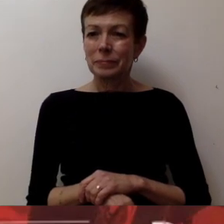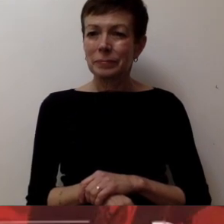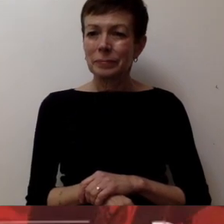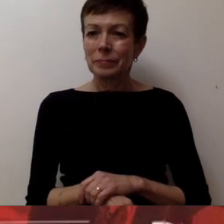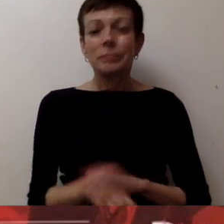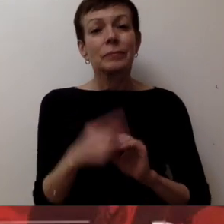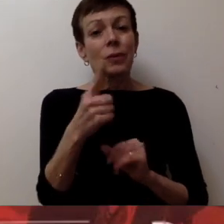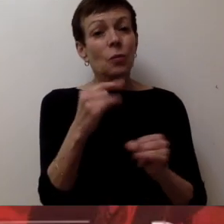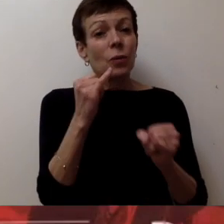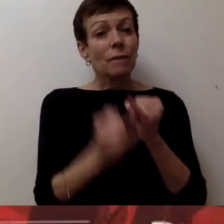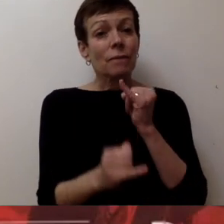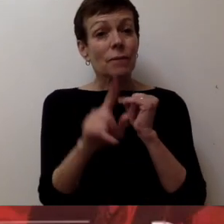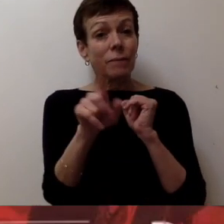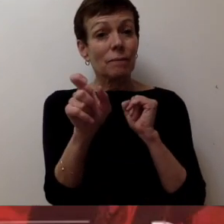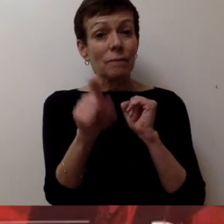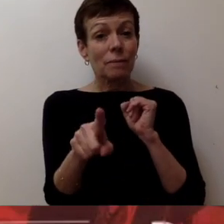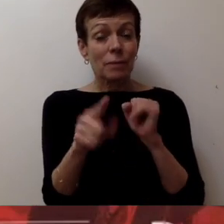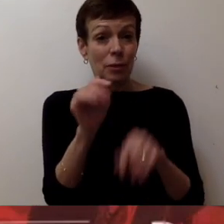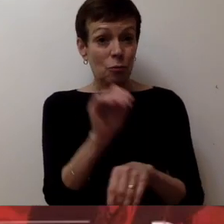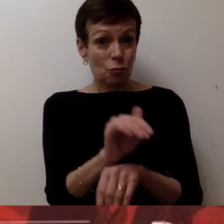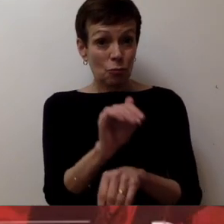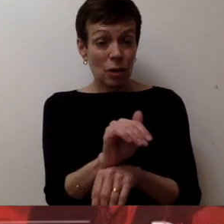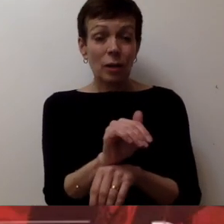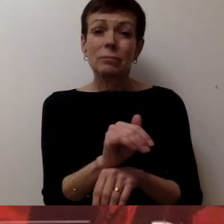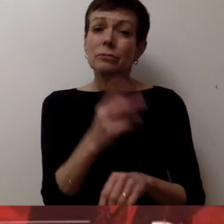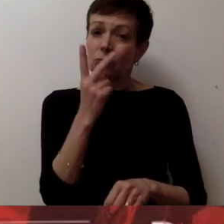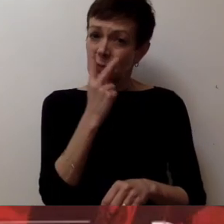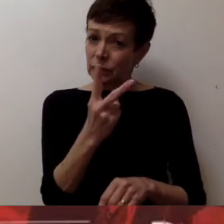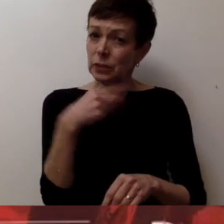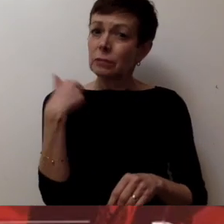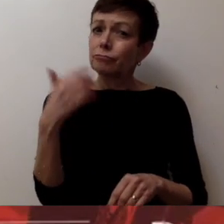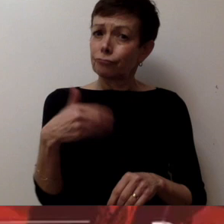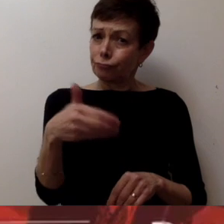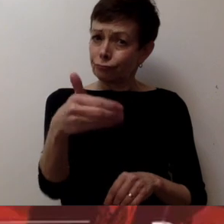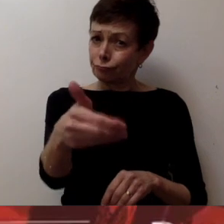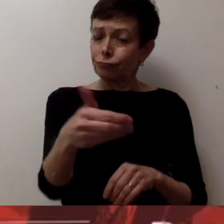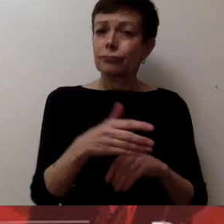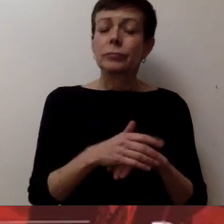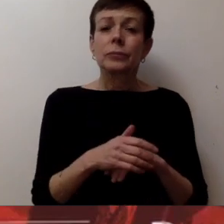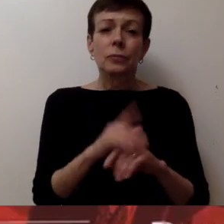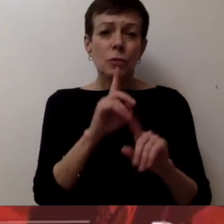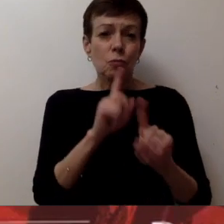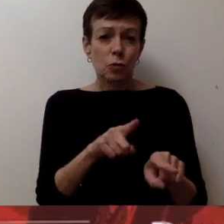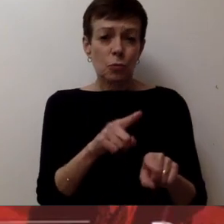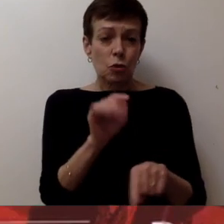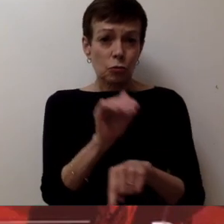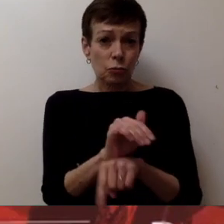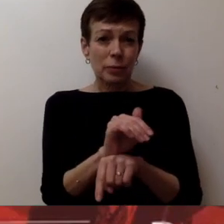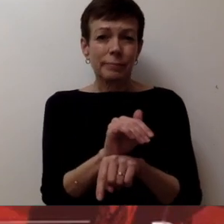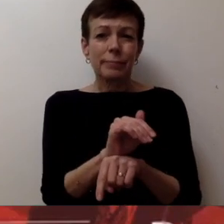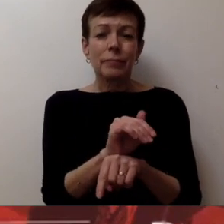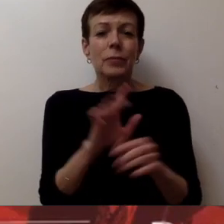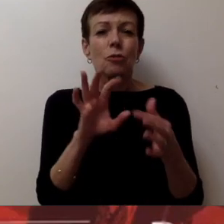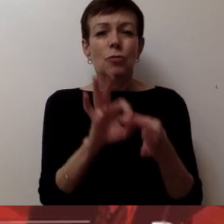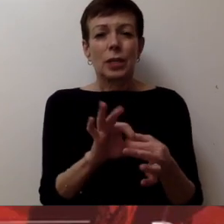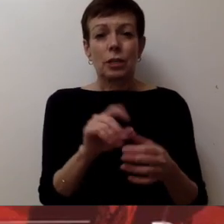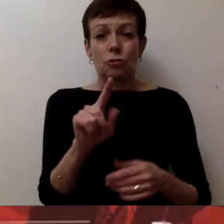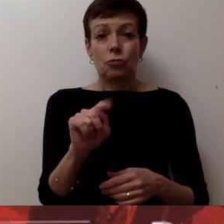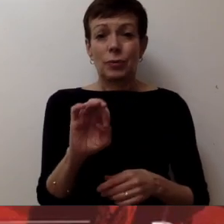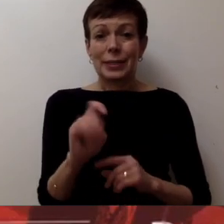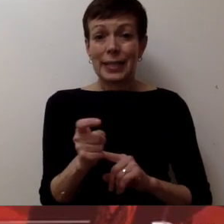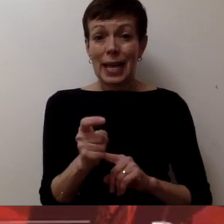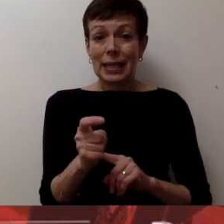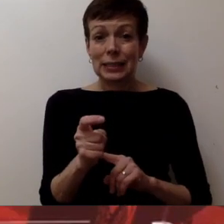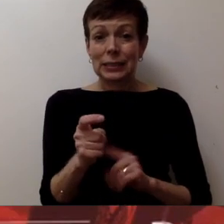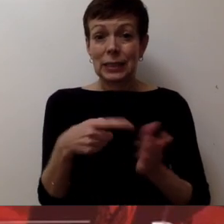One final question we have this evening that we have fielded a number of times and we'll provide you a response tonight as well is around tax deferrals and if the City of Red